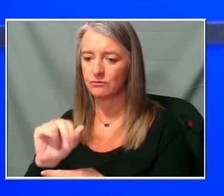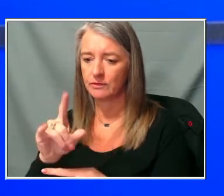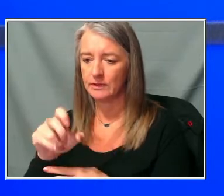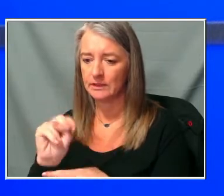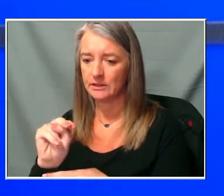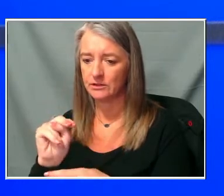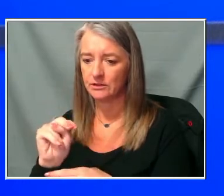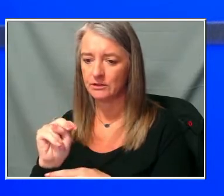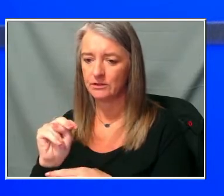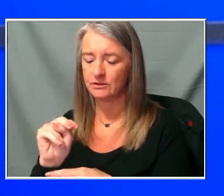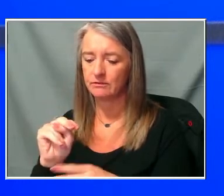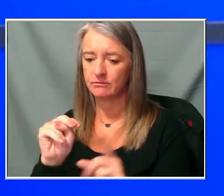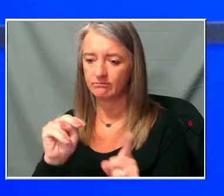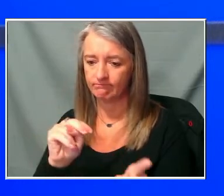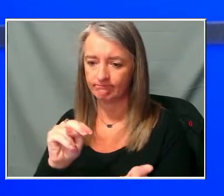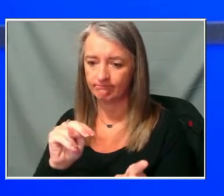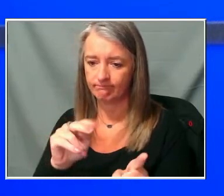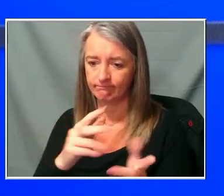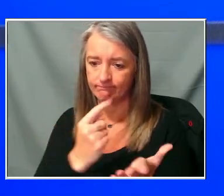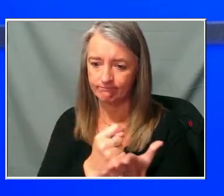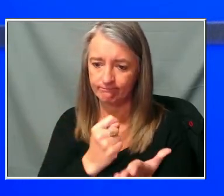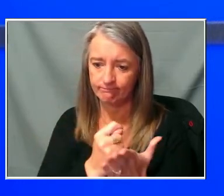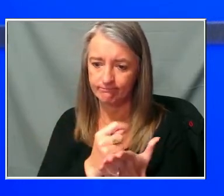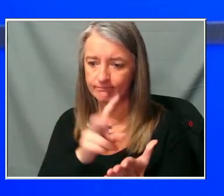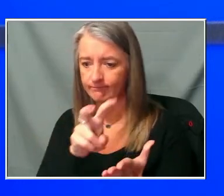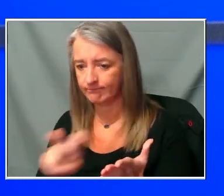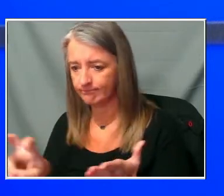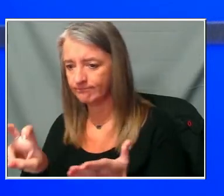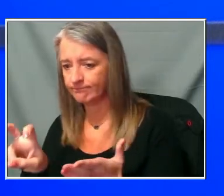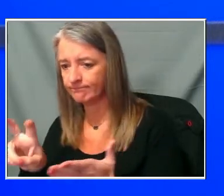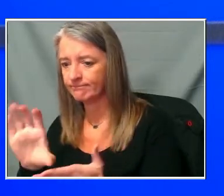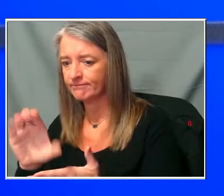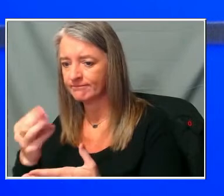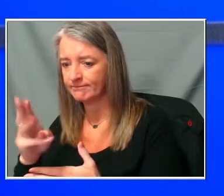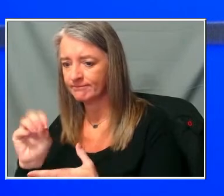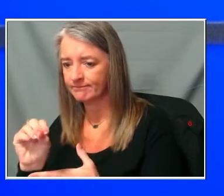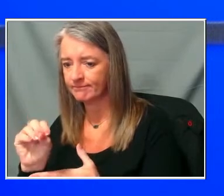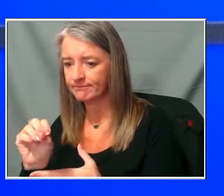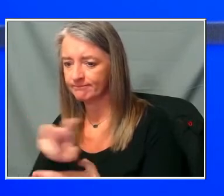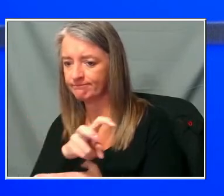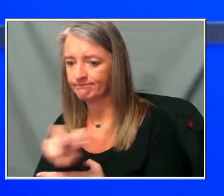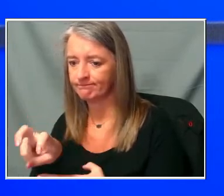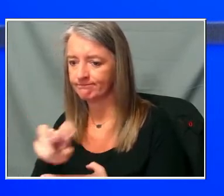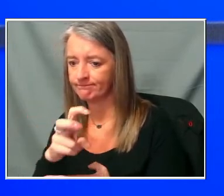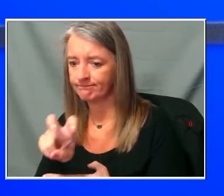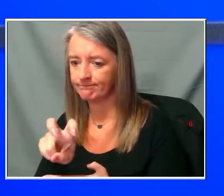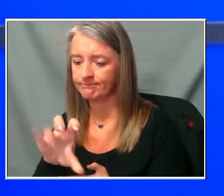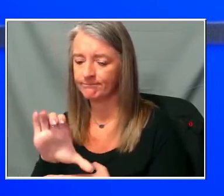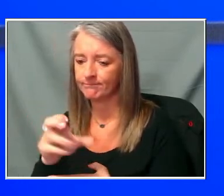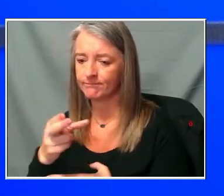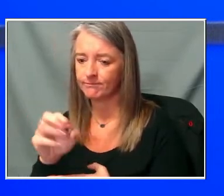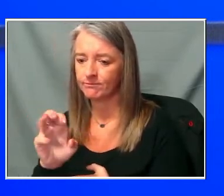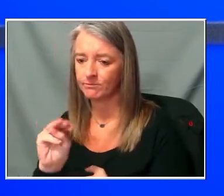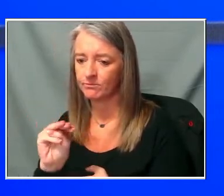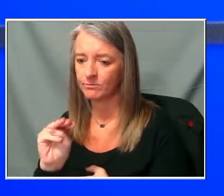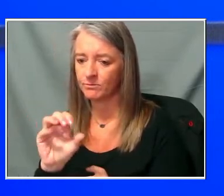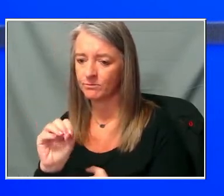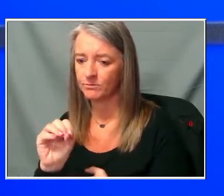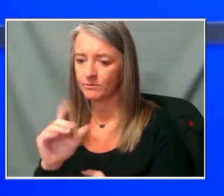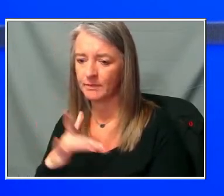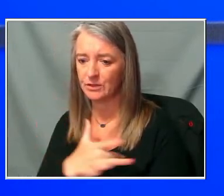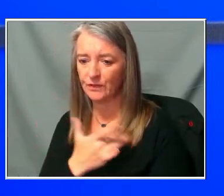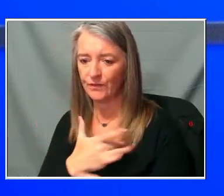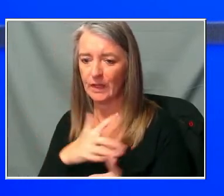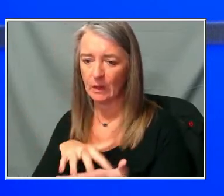Children's, and I'd continue receiving my chemotherapy. So, you know, chemotherapy is just kind of like how everybody describes it. It makes you feel a little